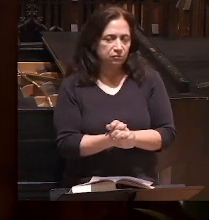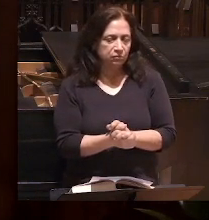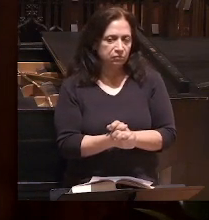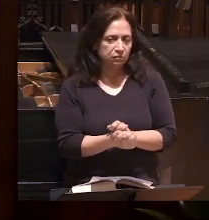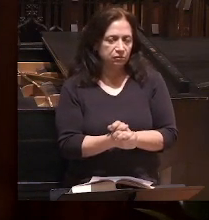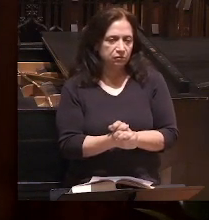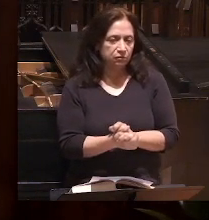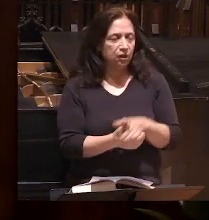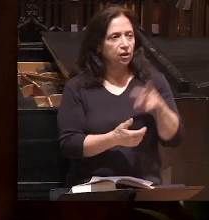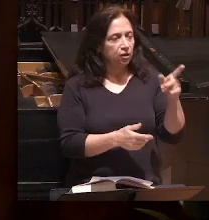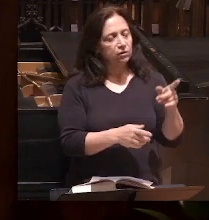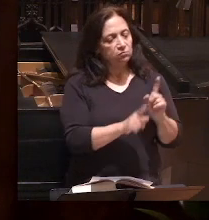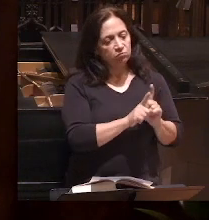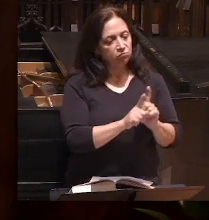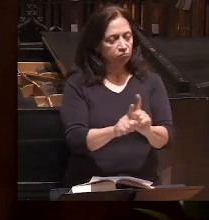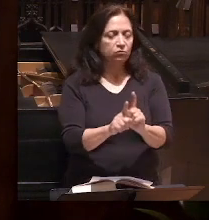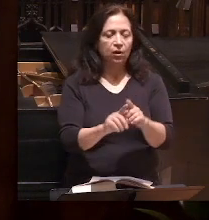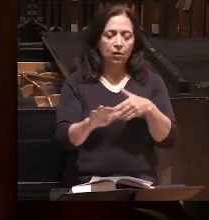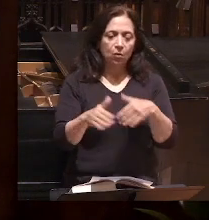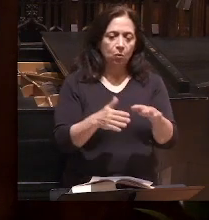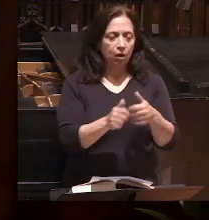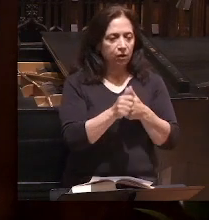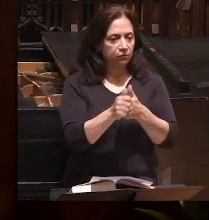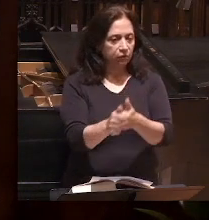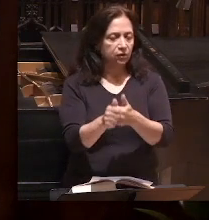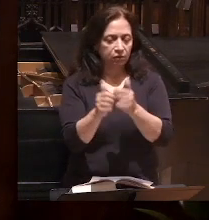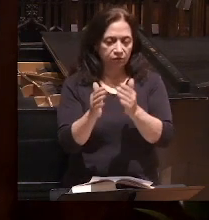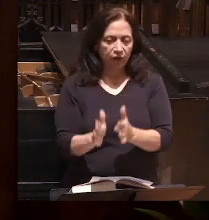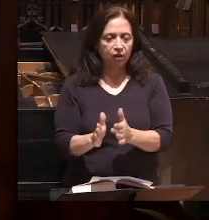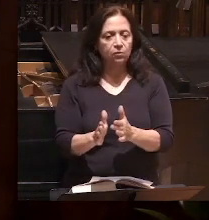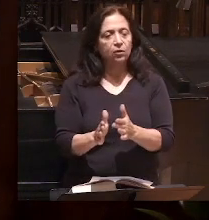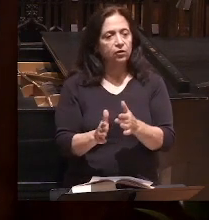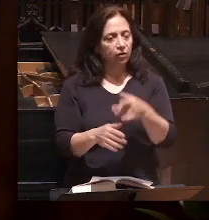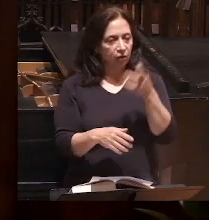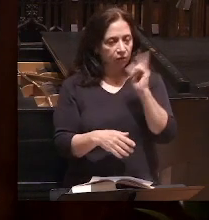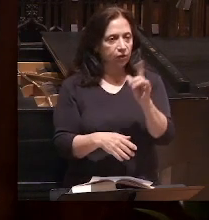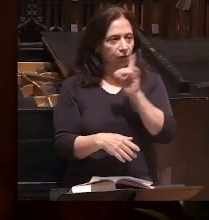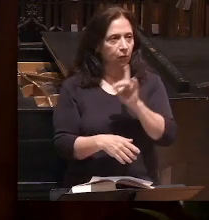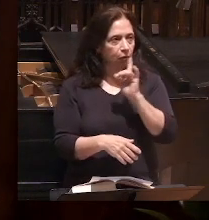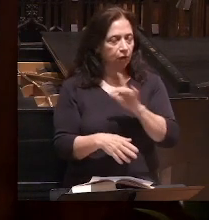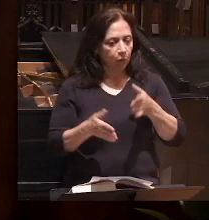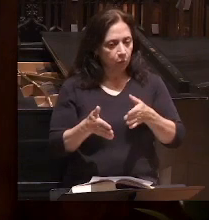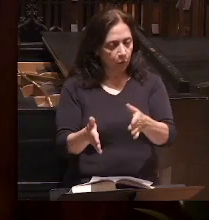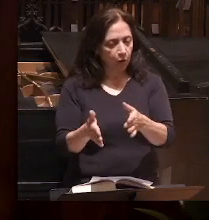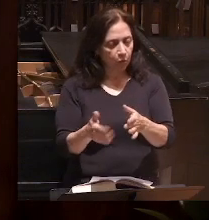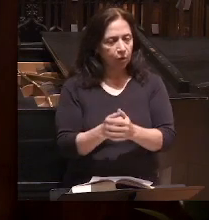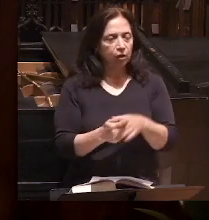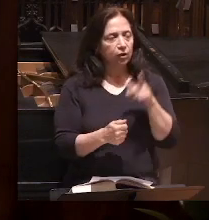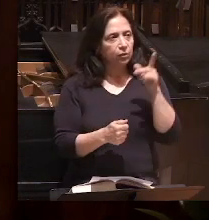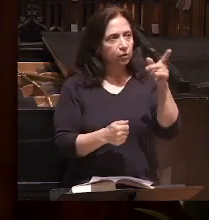Walking with disciples down grief's lonely road, you sang of how God had raised you from the